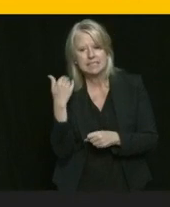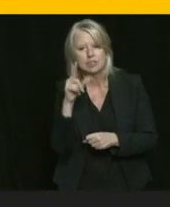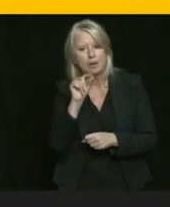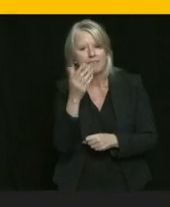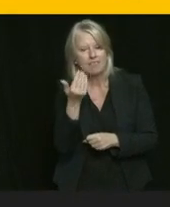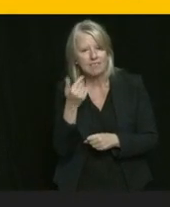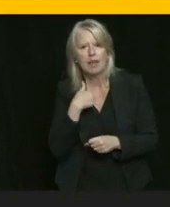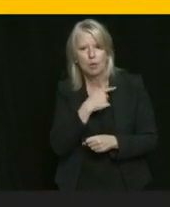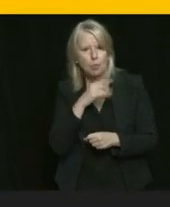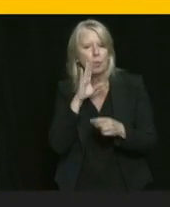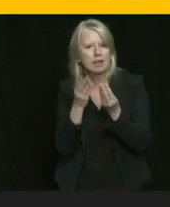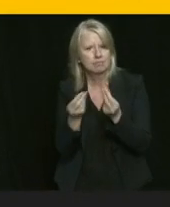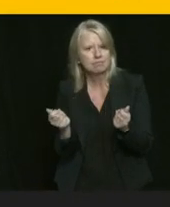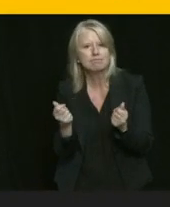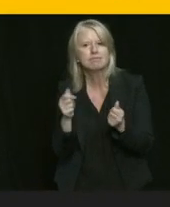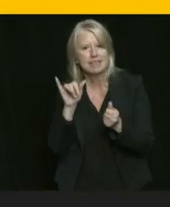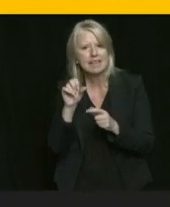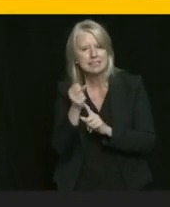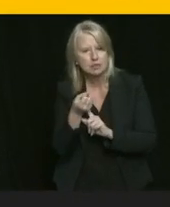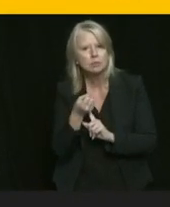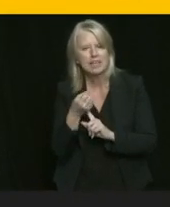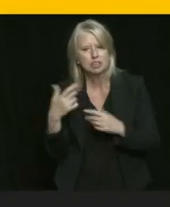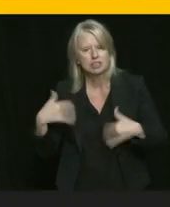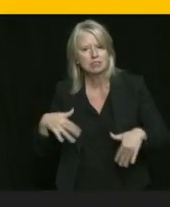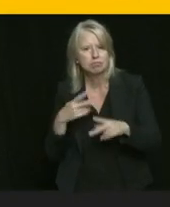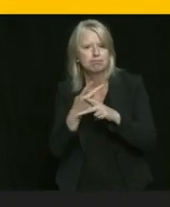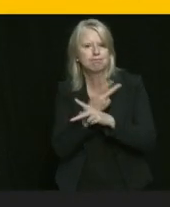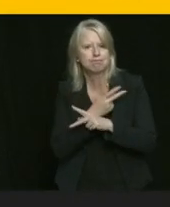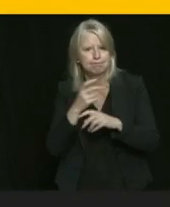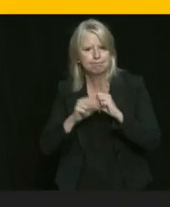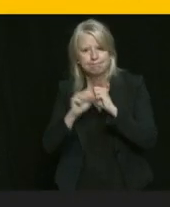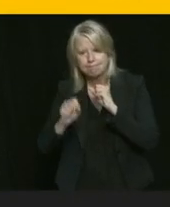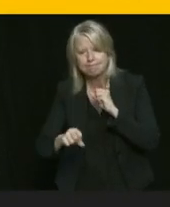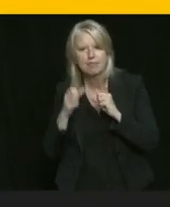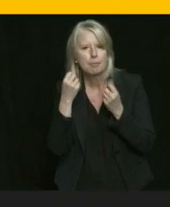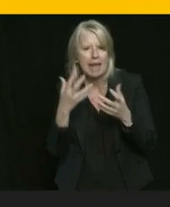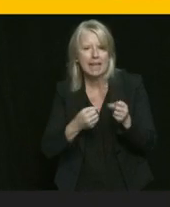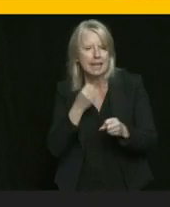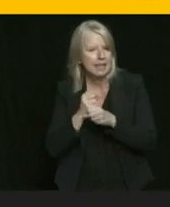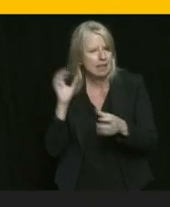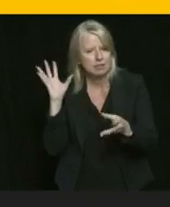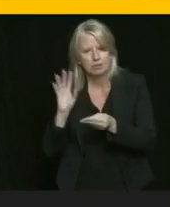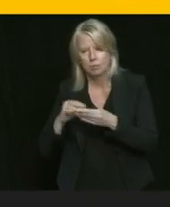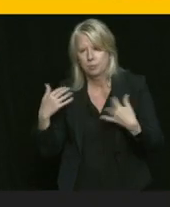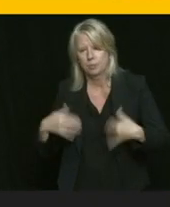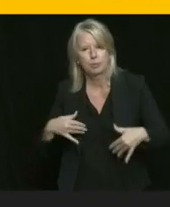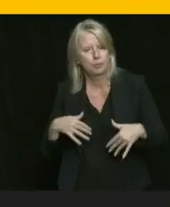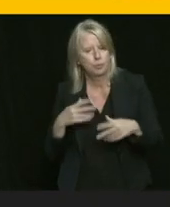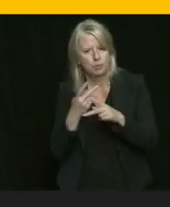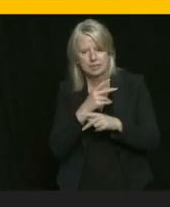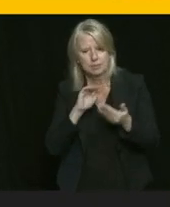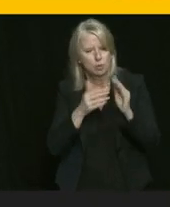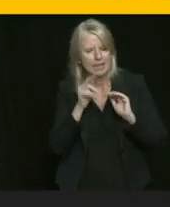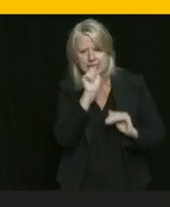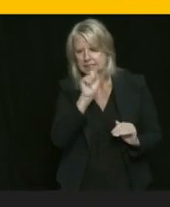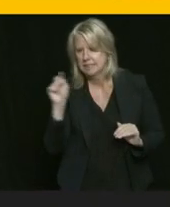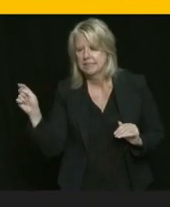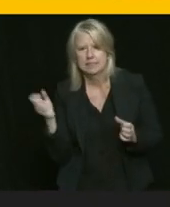this situation that had dragged on for years, for decades, in far too many communities